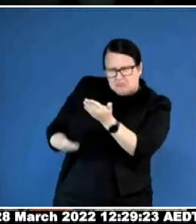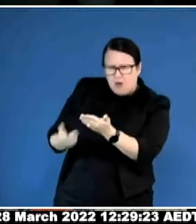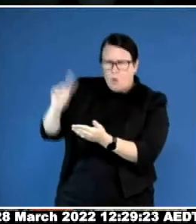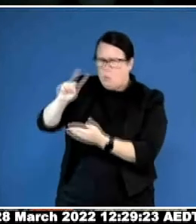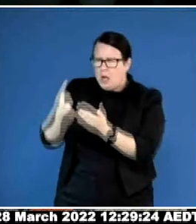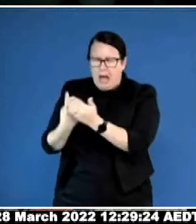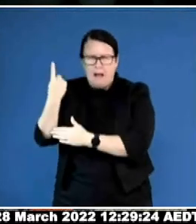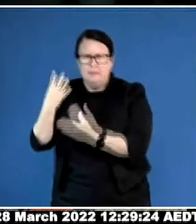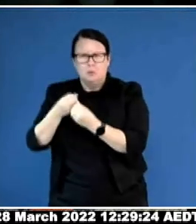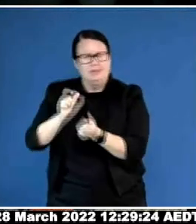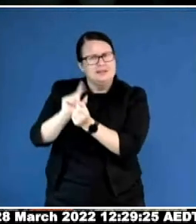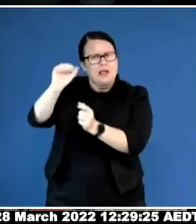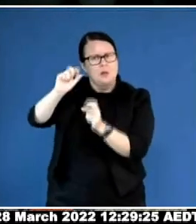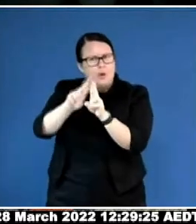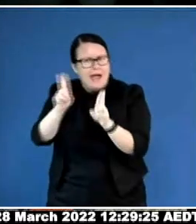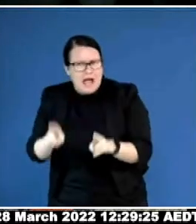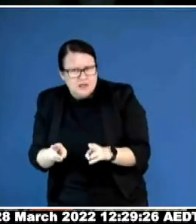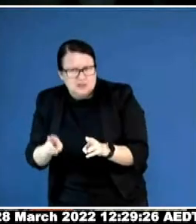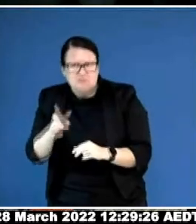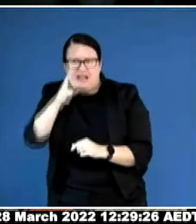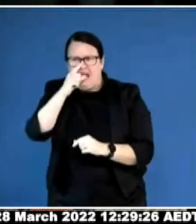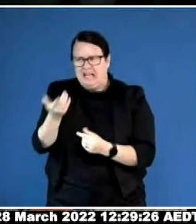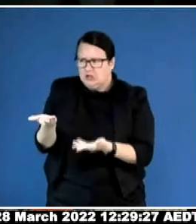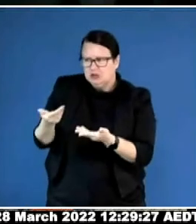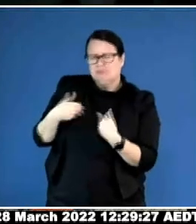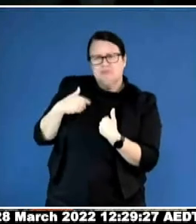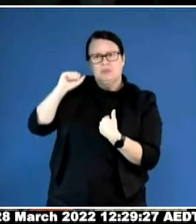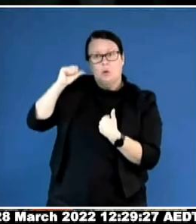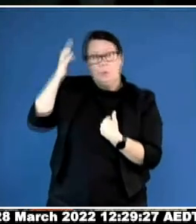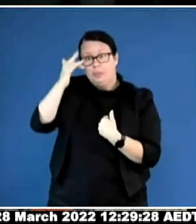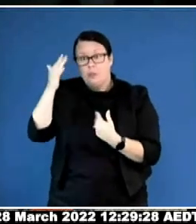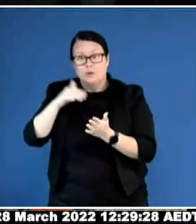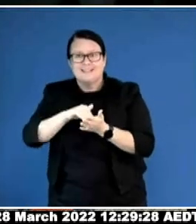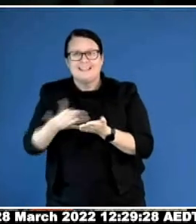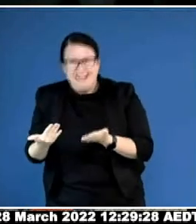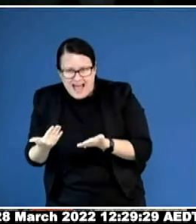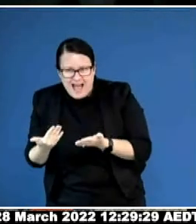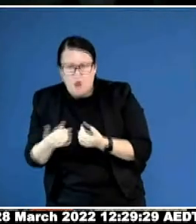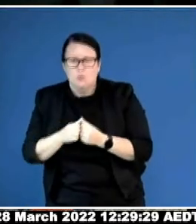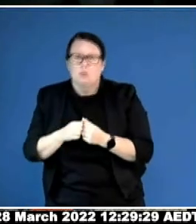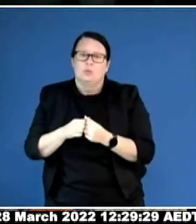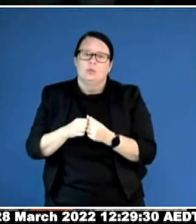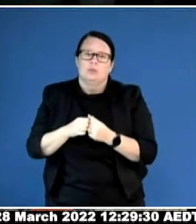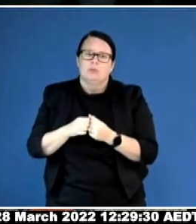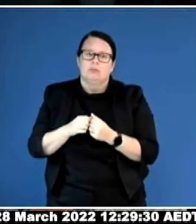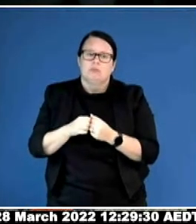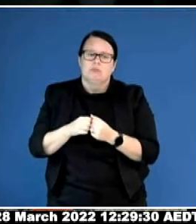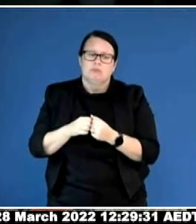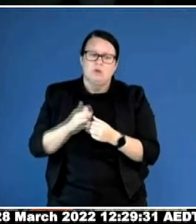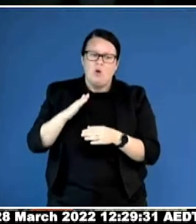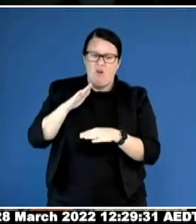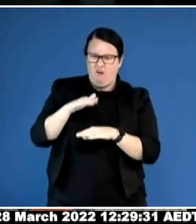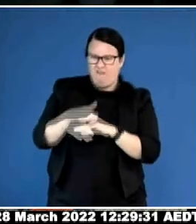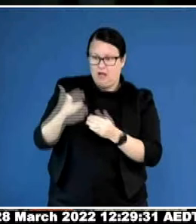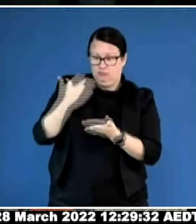about and reflecting back on those events now in relation to what ended up being your house